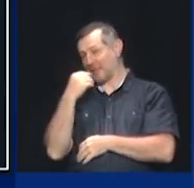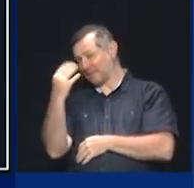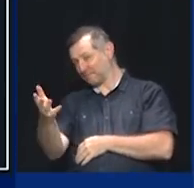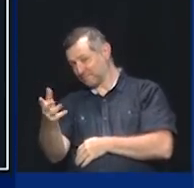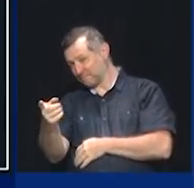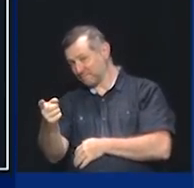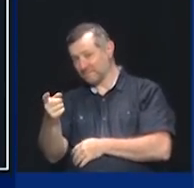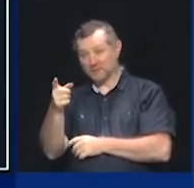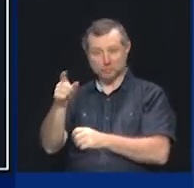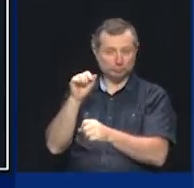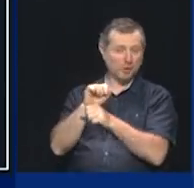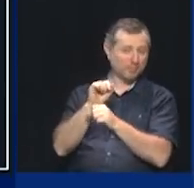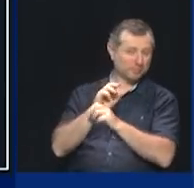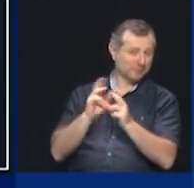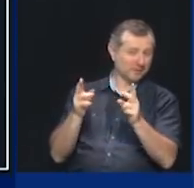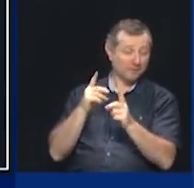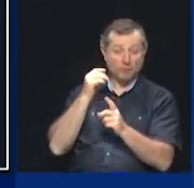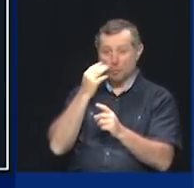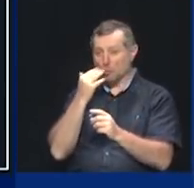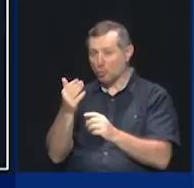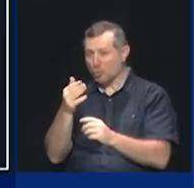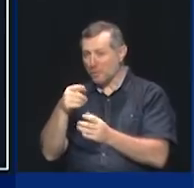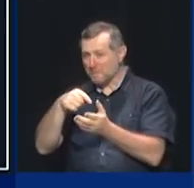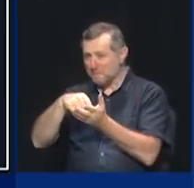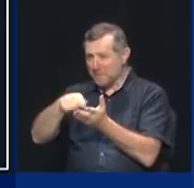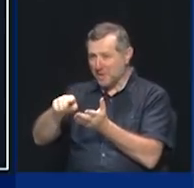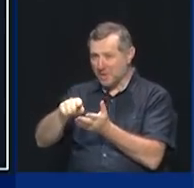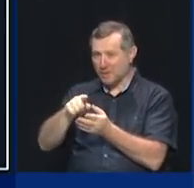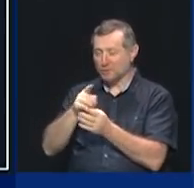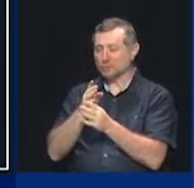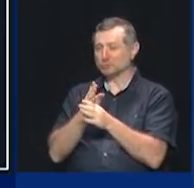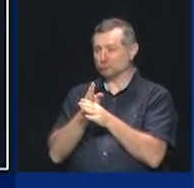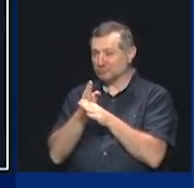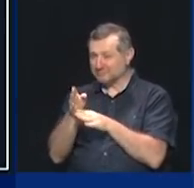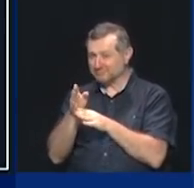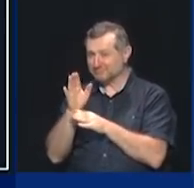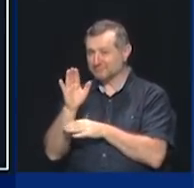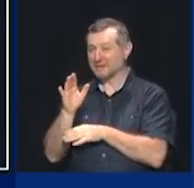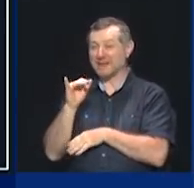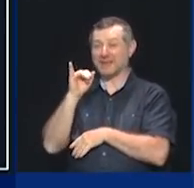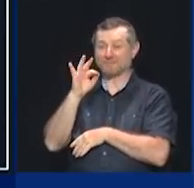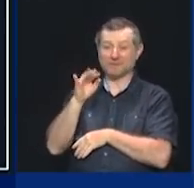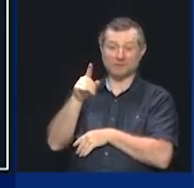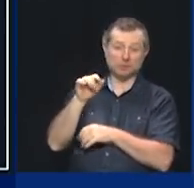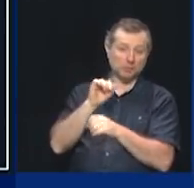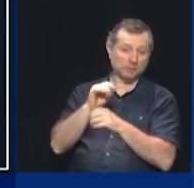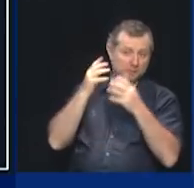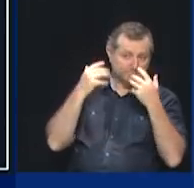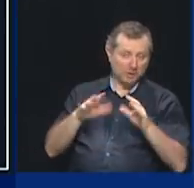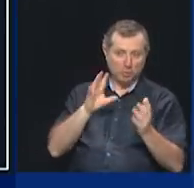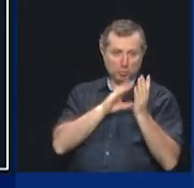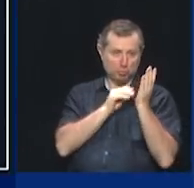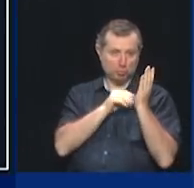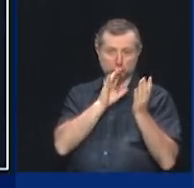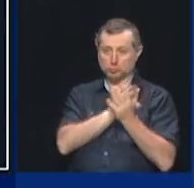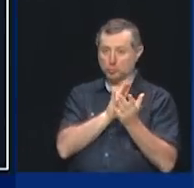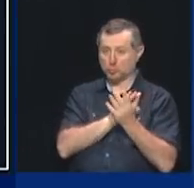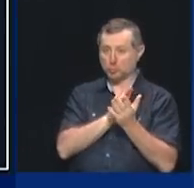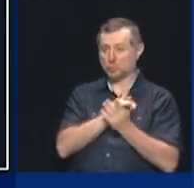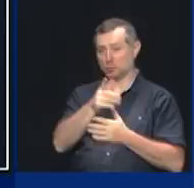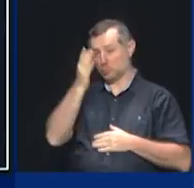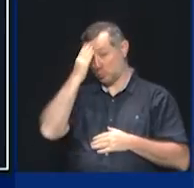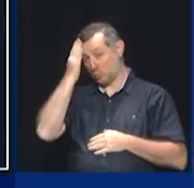a good-paying career when they finish with school so they know this is not just